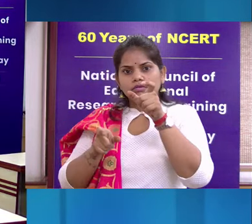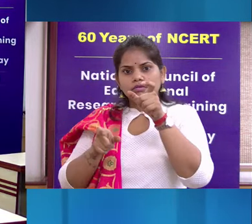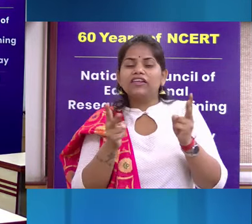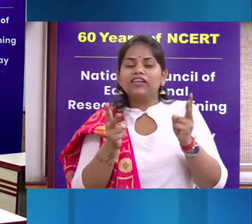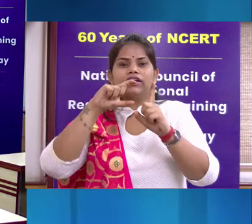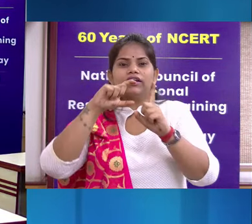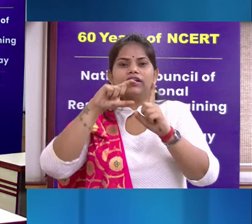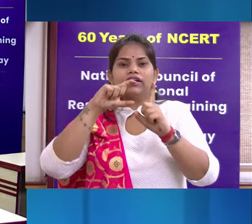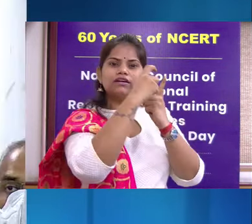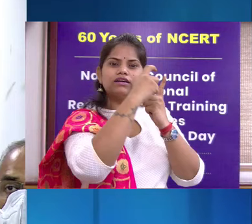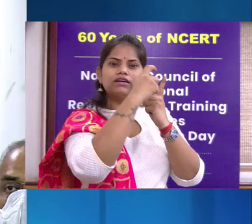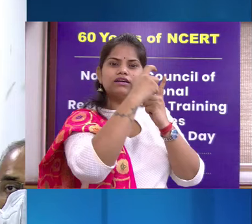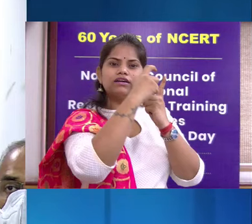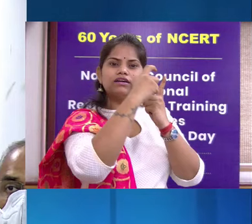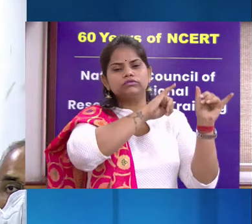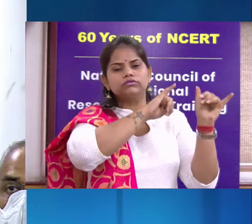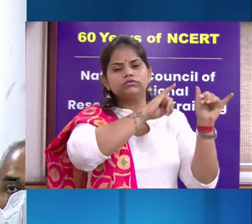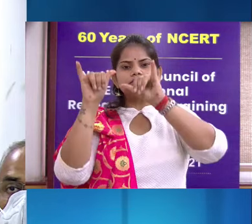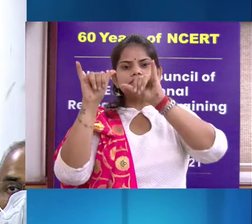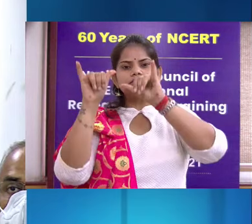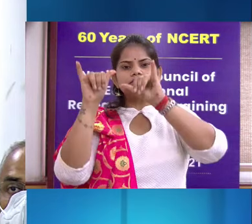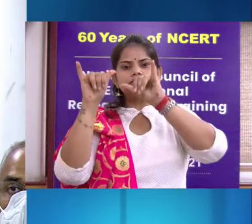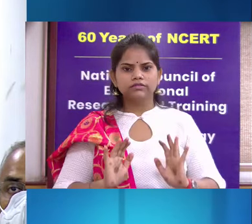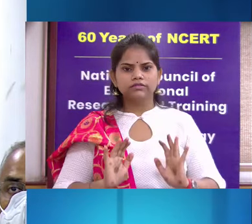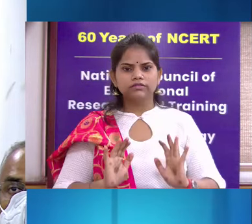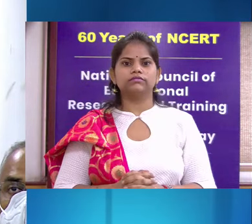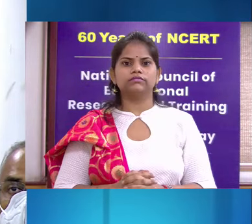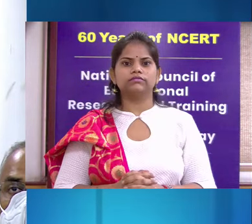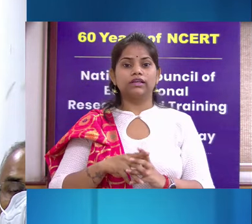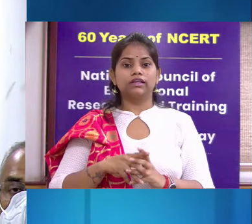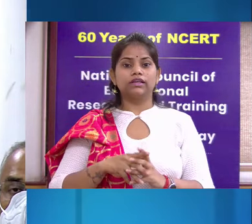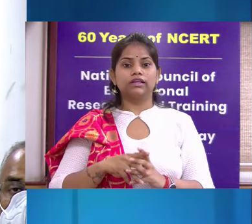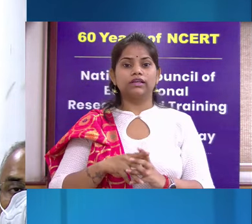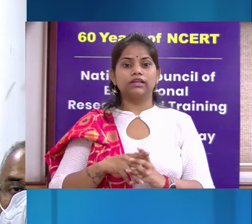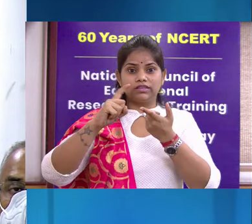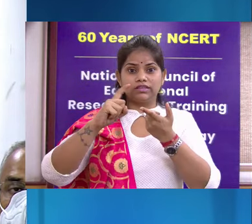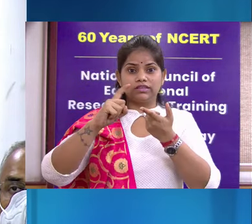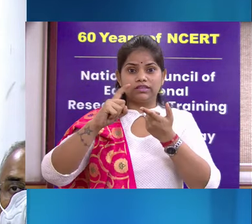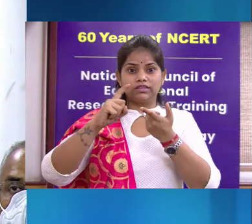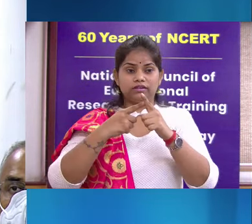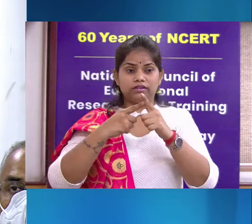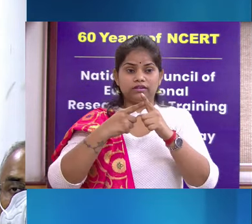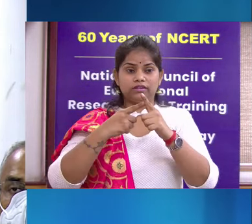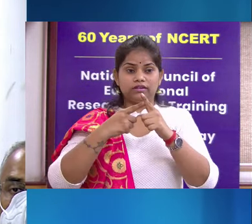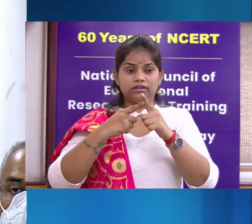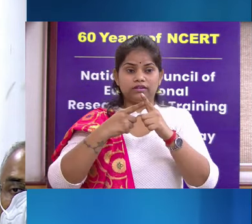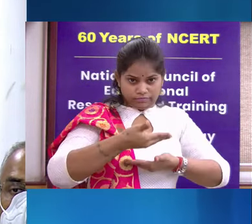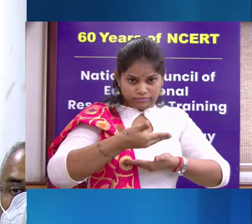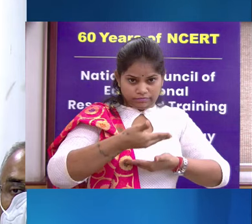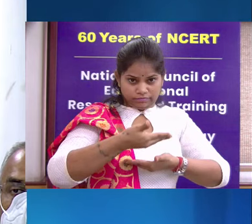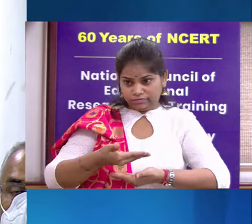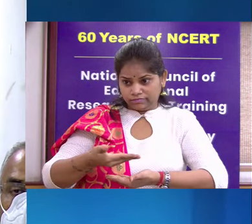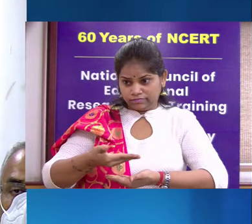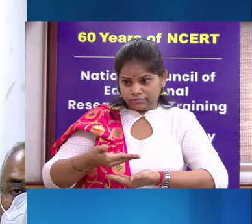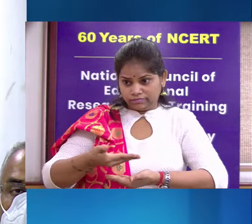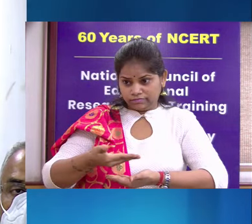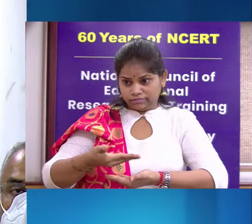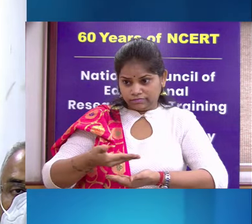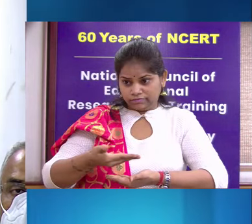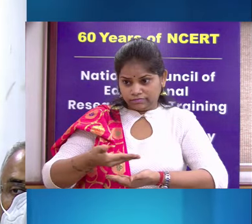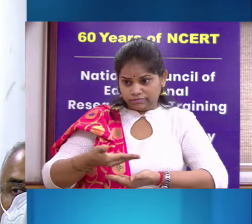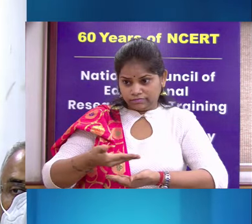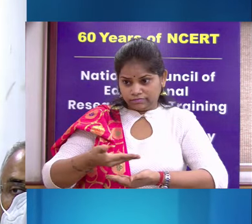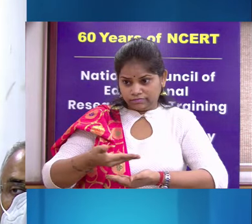culture across the country. On the behalf of NCERT, I welcome our honorable guests, respected faculties